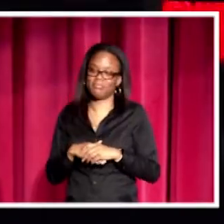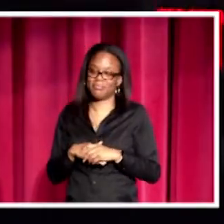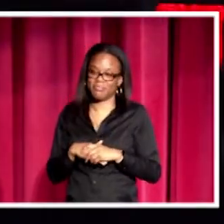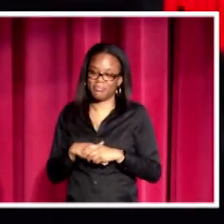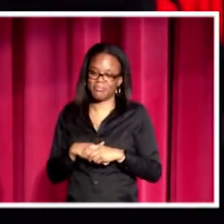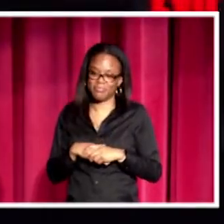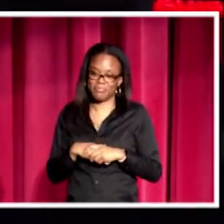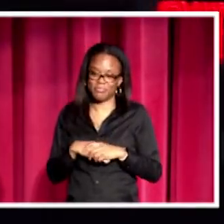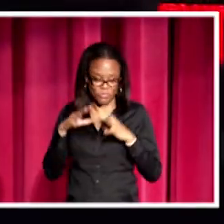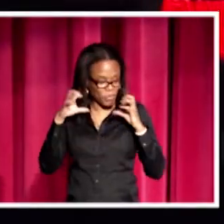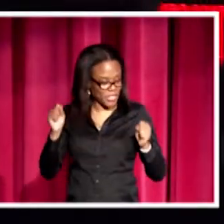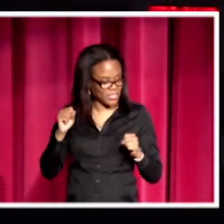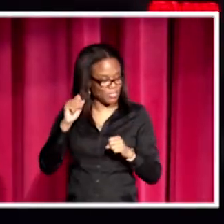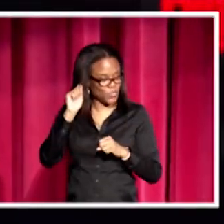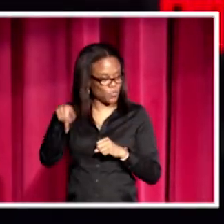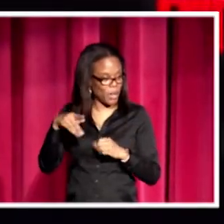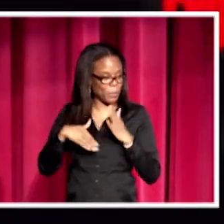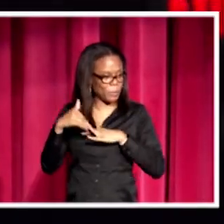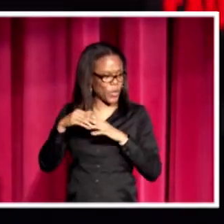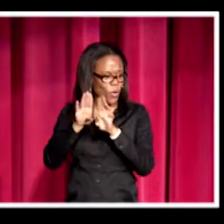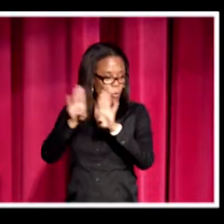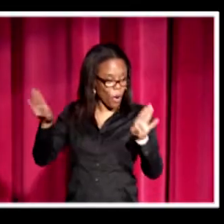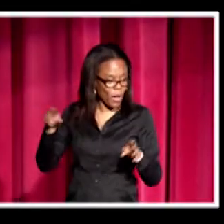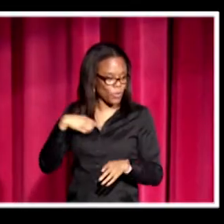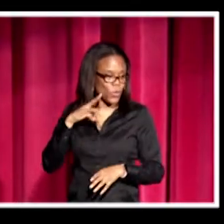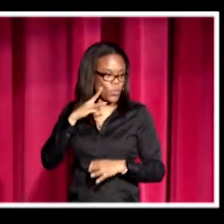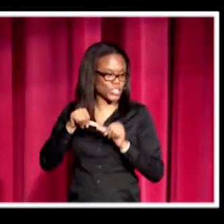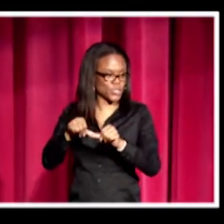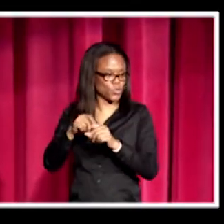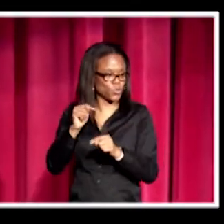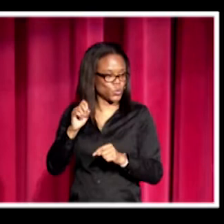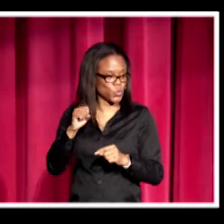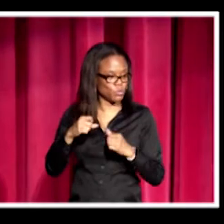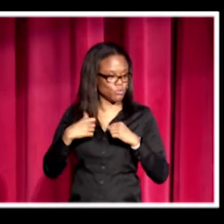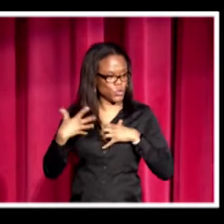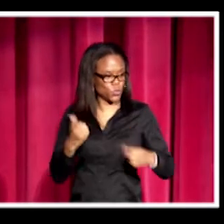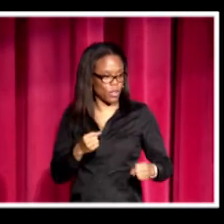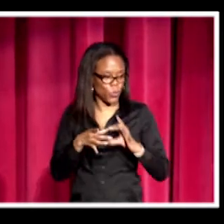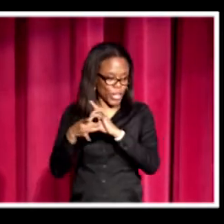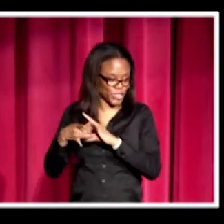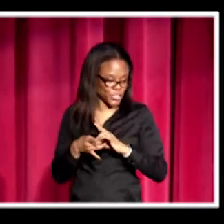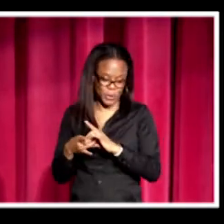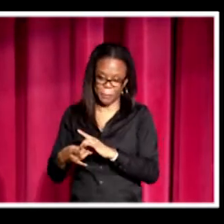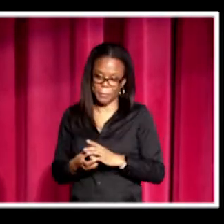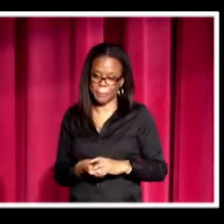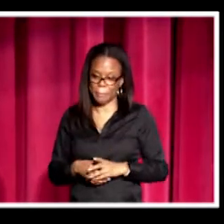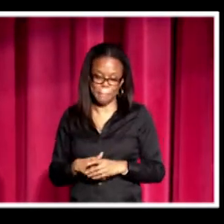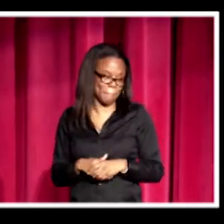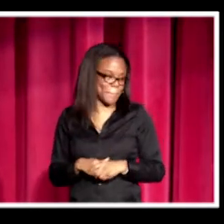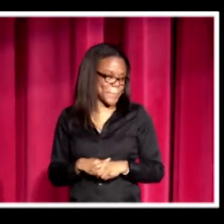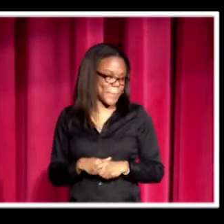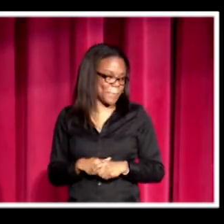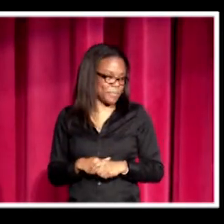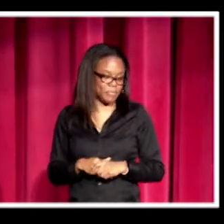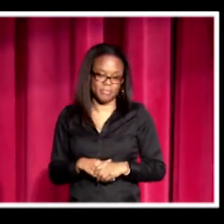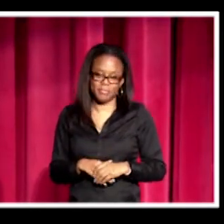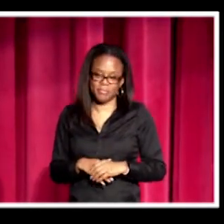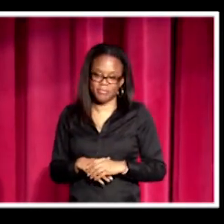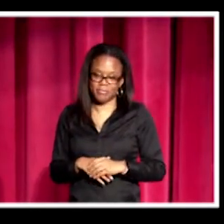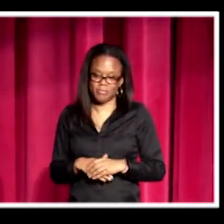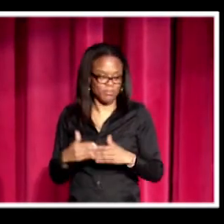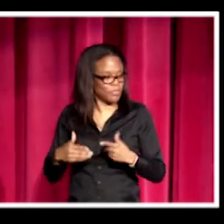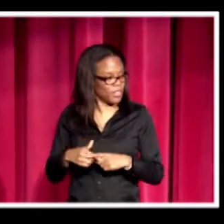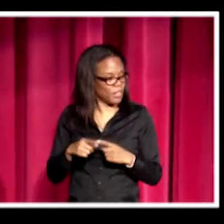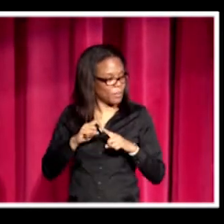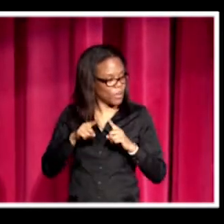As President Trump builds walls, we will continue to strengthen relationships. But regardless